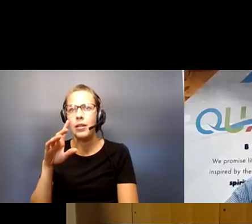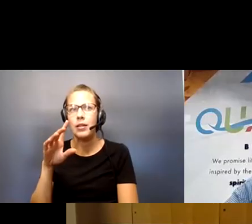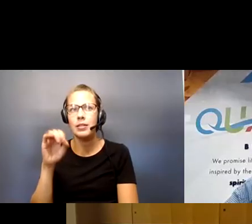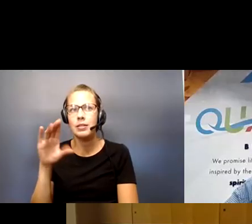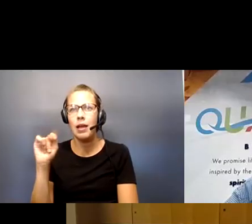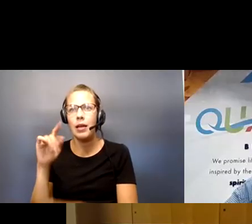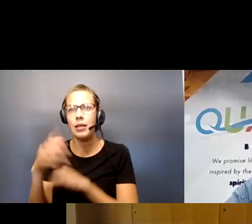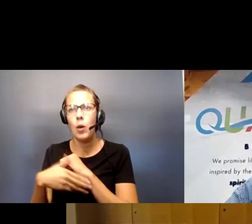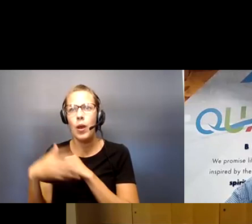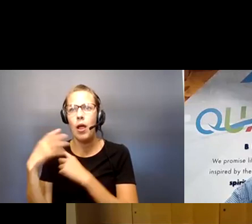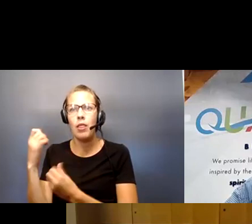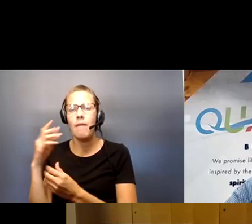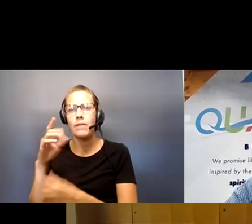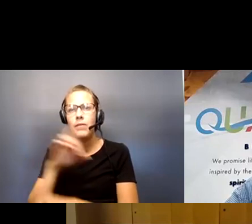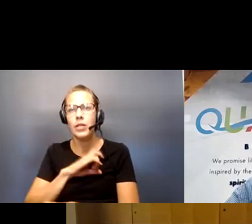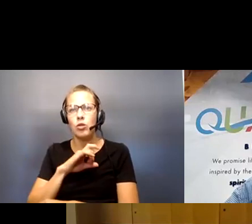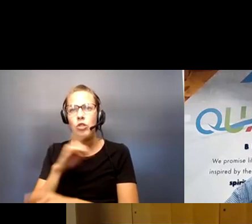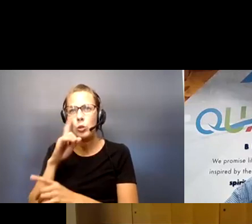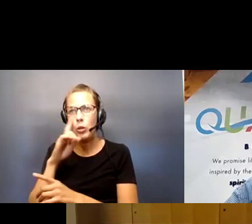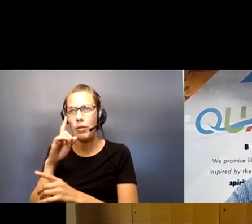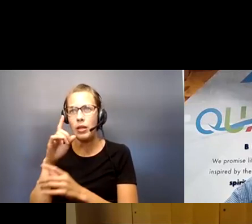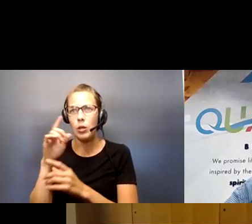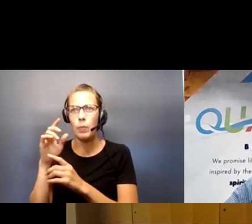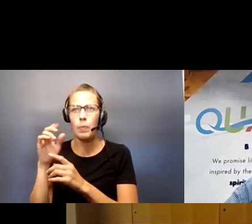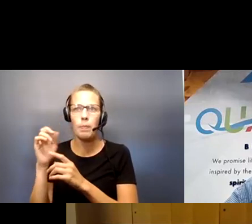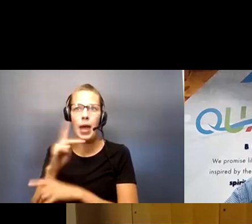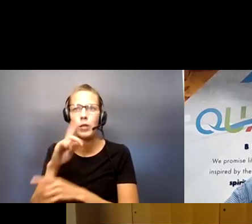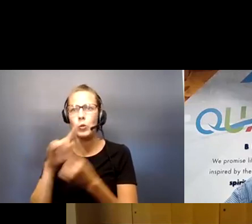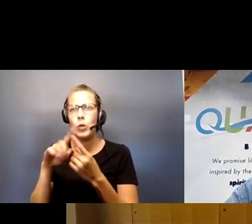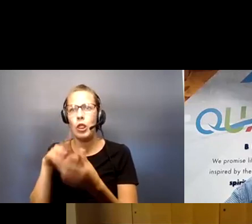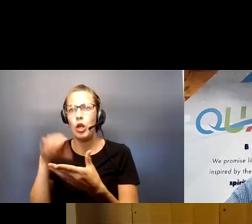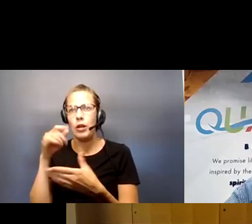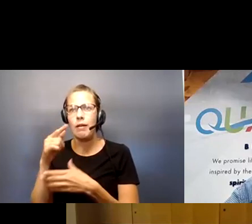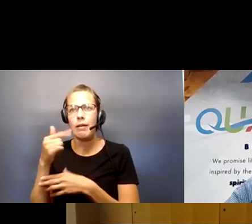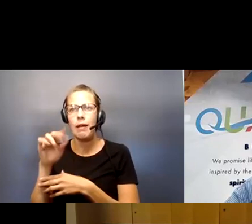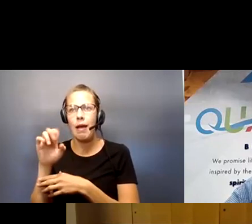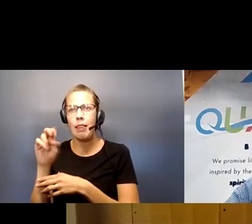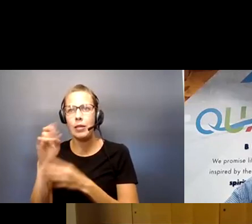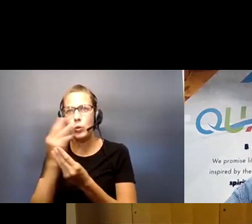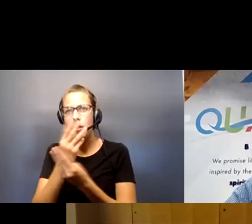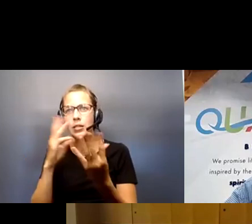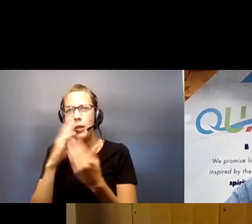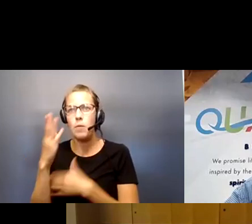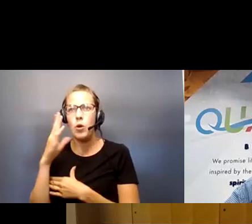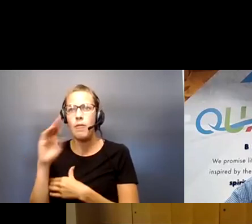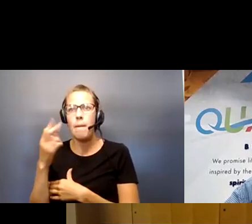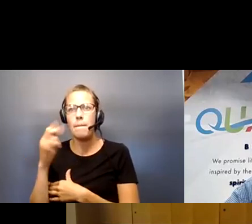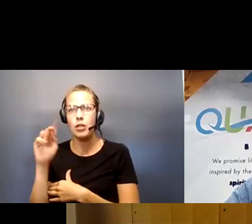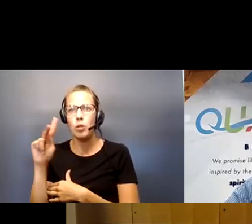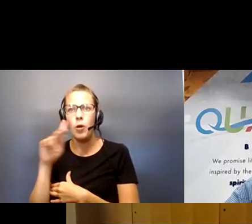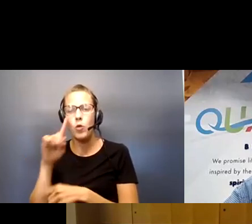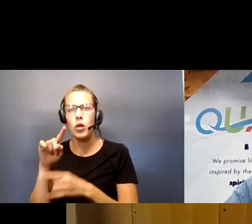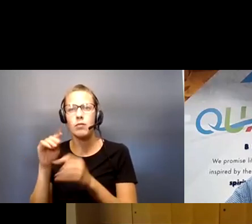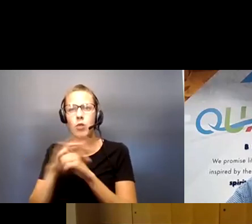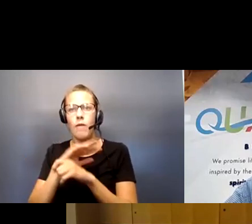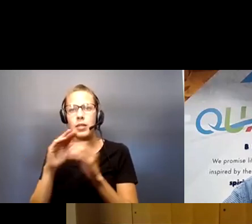health officials, what do you think of the return to learn guidelines released this morning by the governor as far as the benchmarks for the COVID-19 numbers and